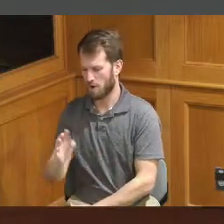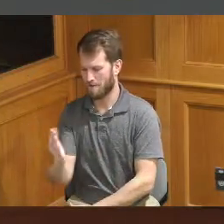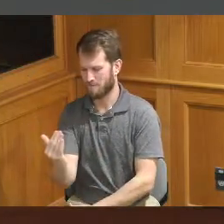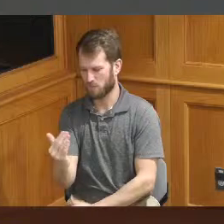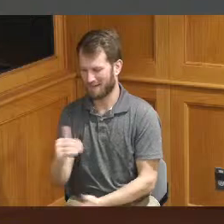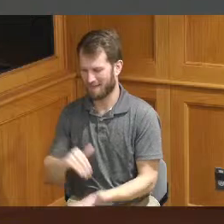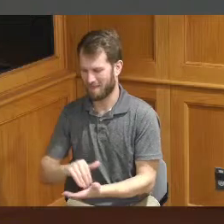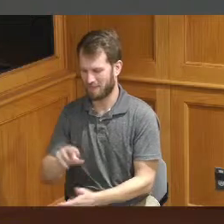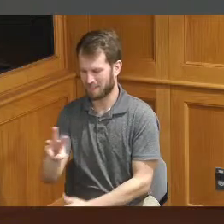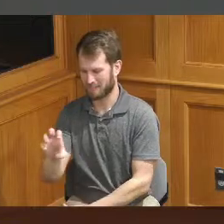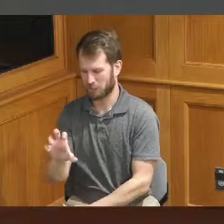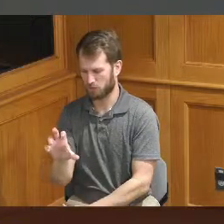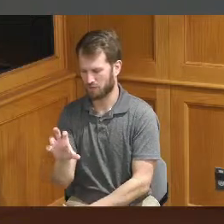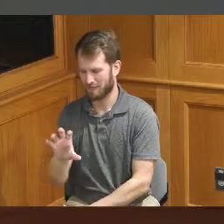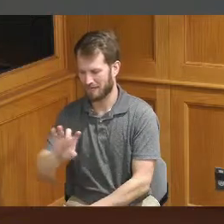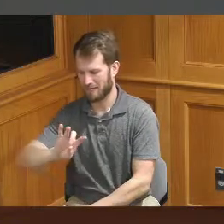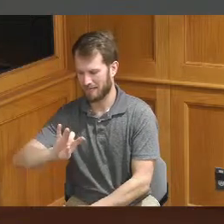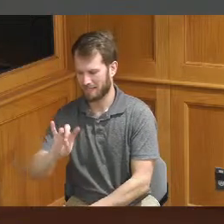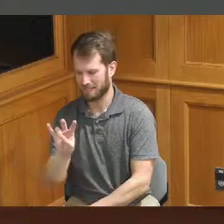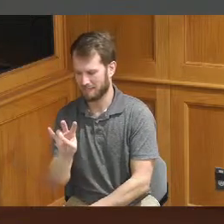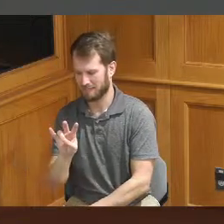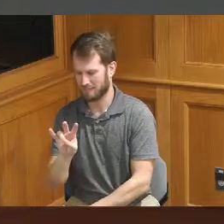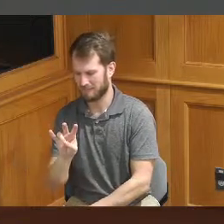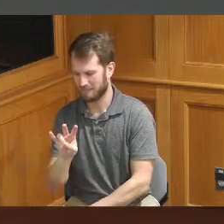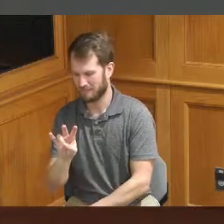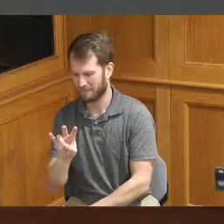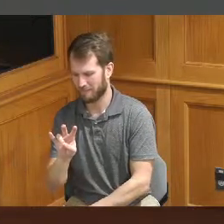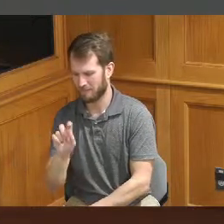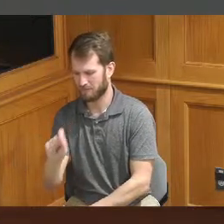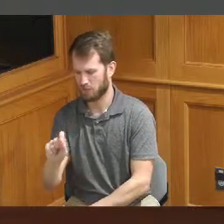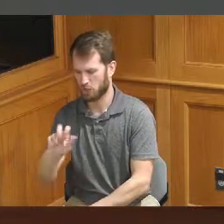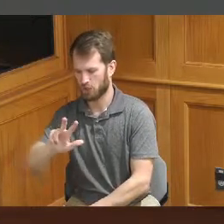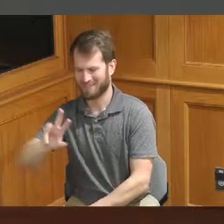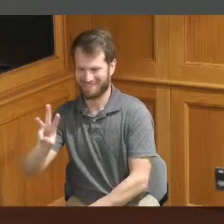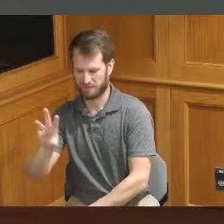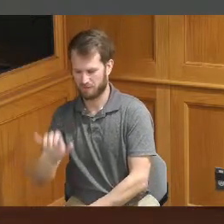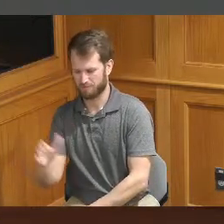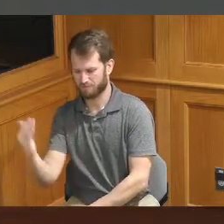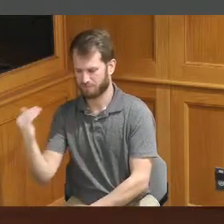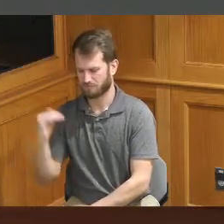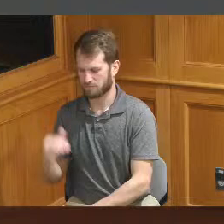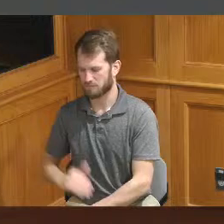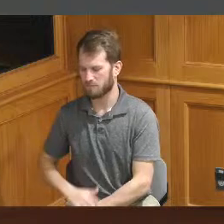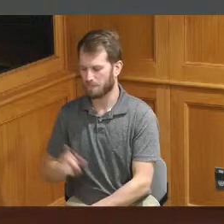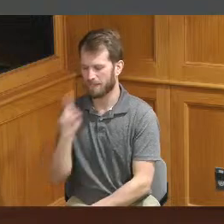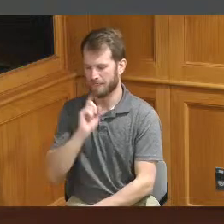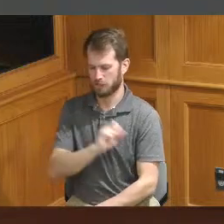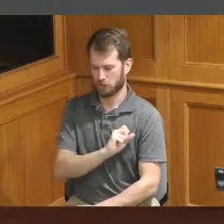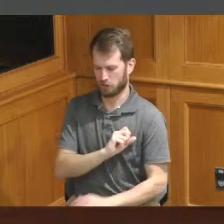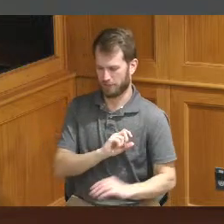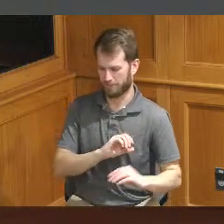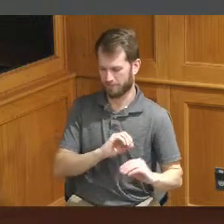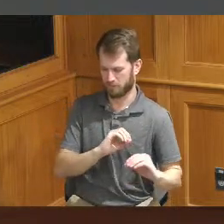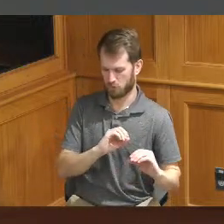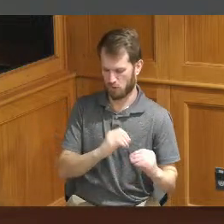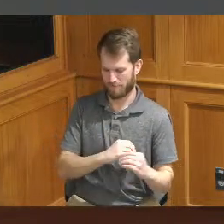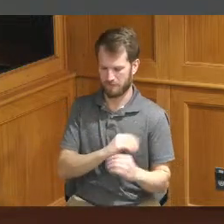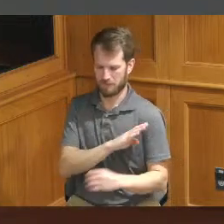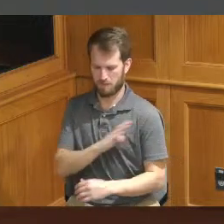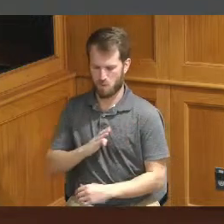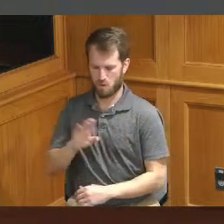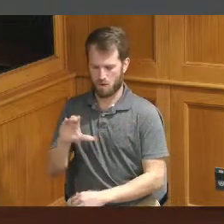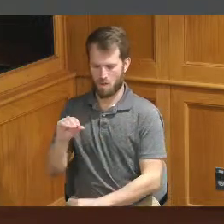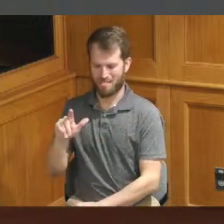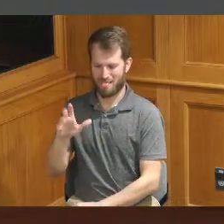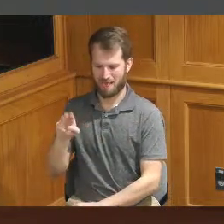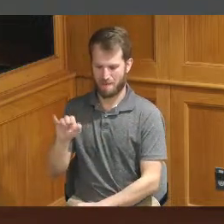$414,687. Item number 20 is a revenue agreement. This is the agreement between the Sheriff's Office, the board, and Columbia